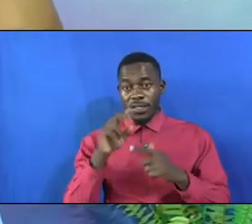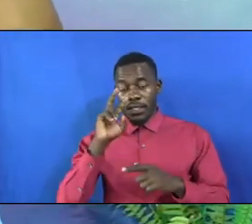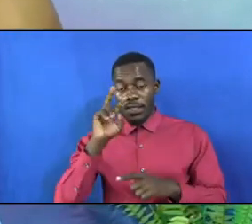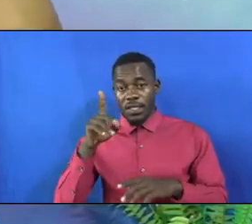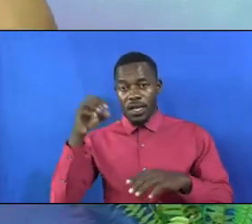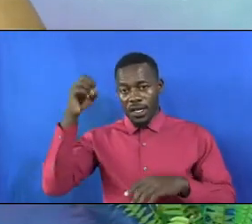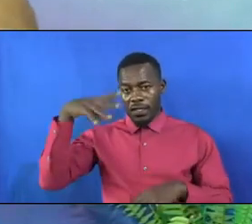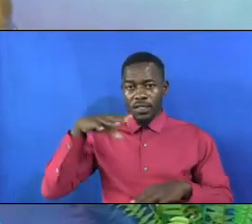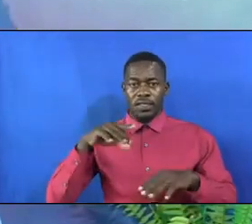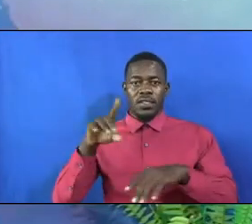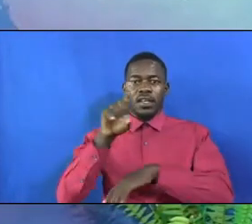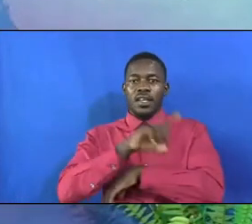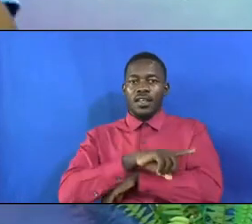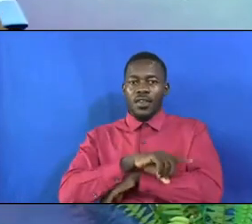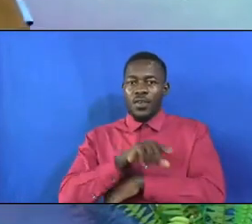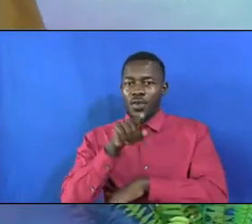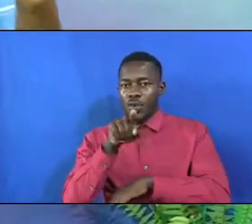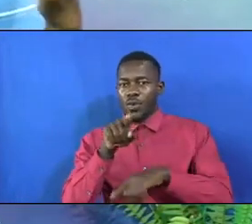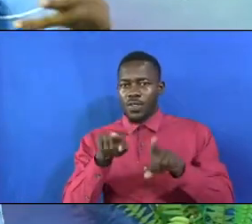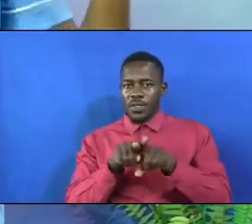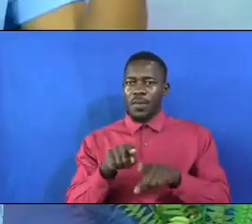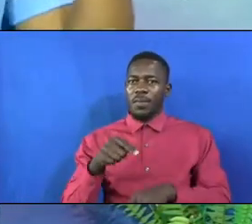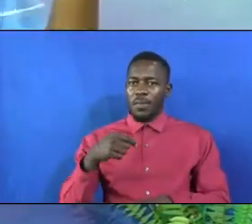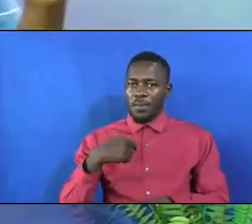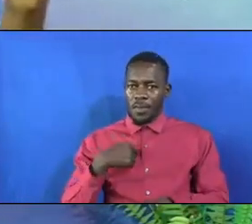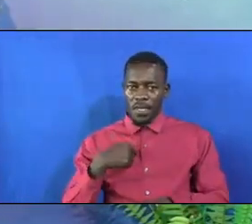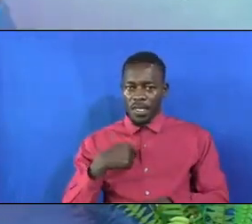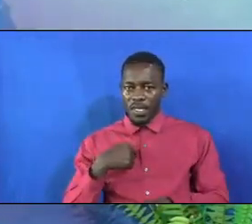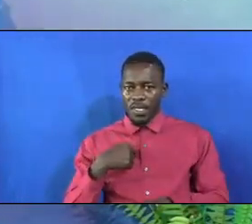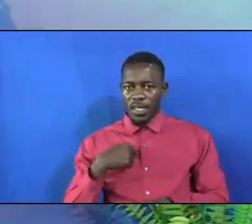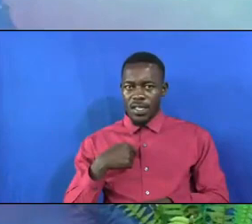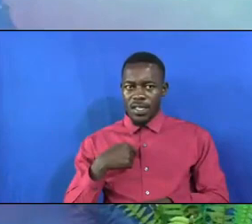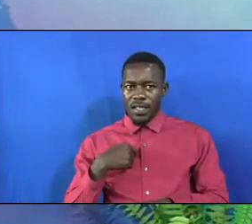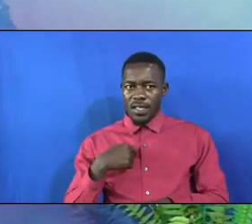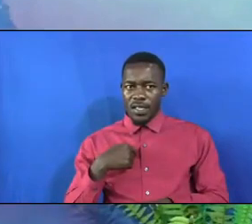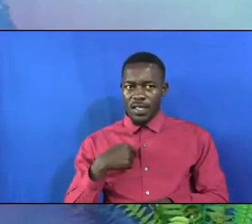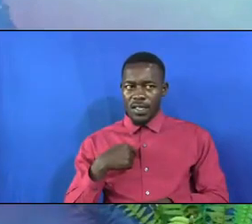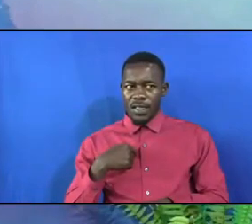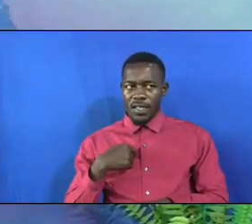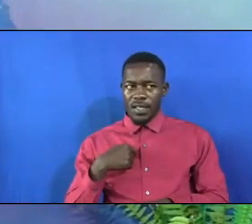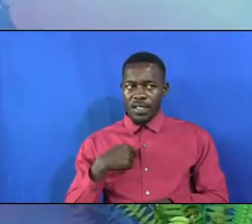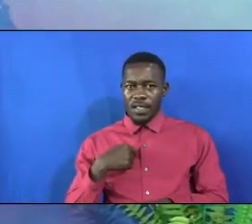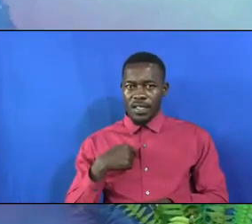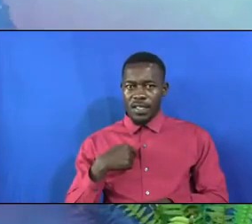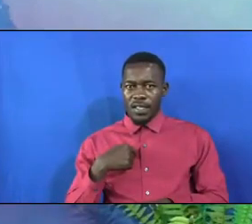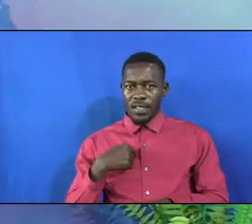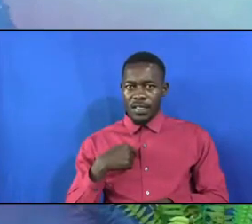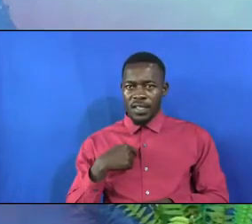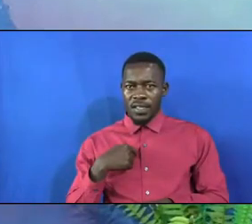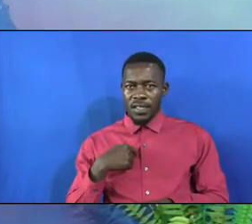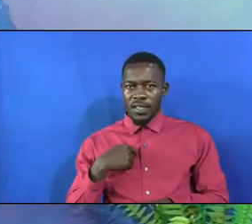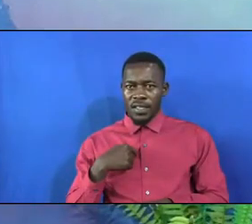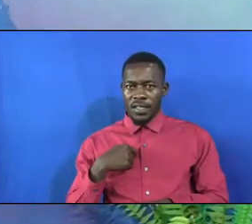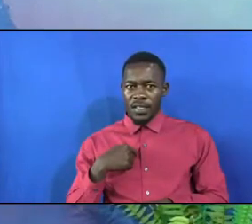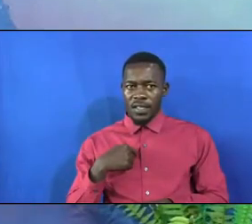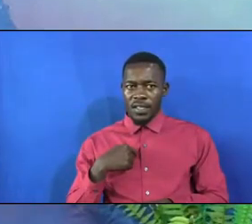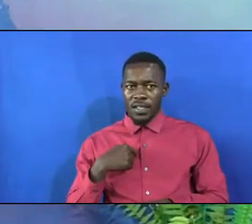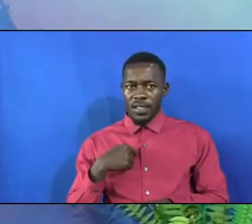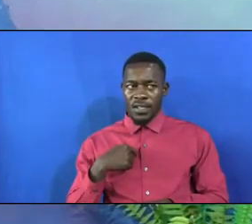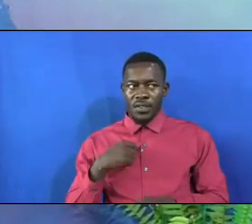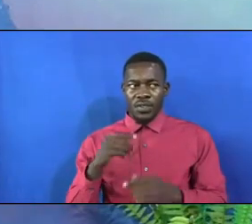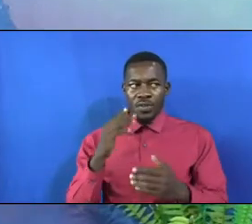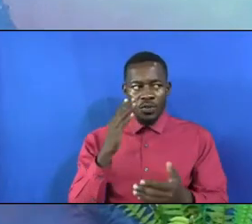day. So you and me, we may not know, by withholding the help to those who need it,